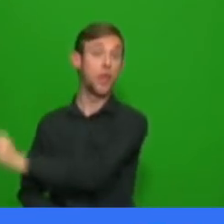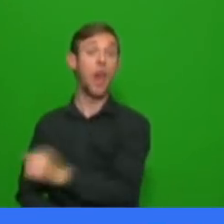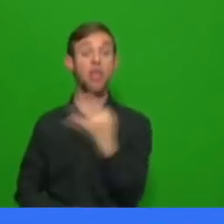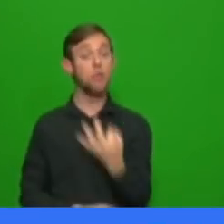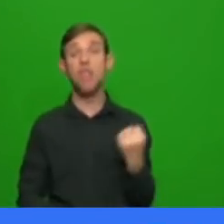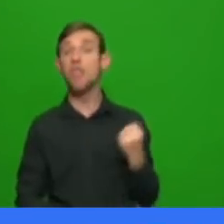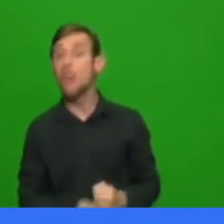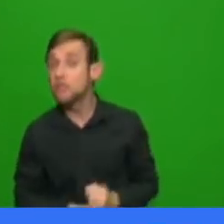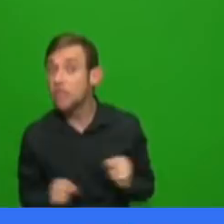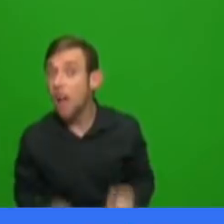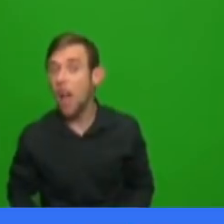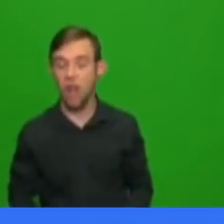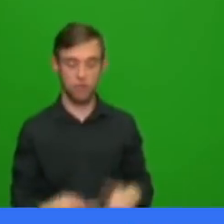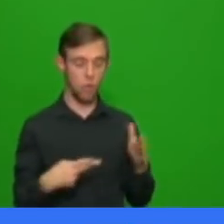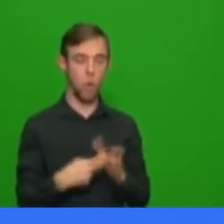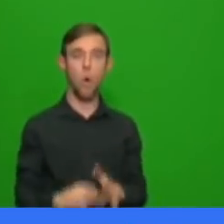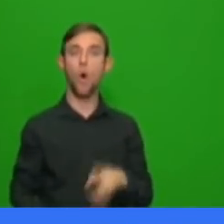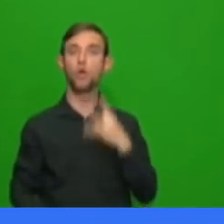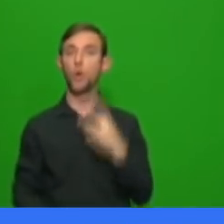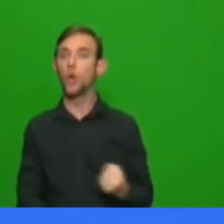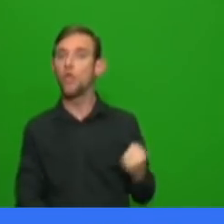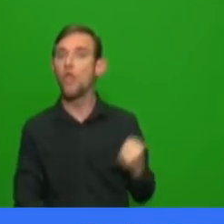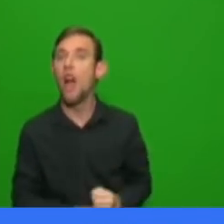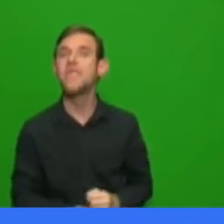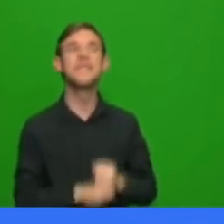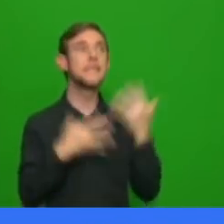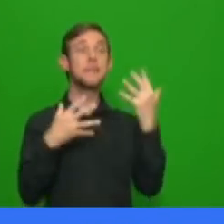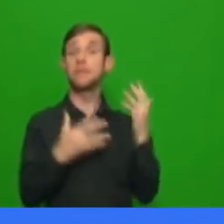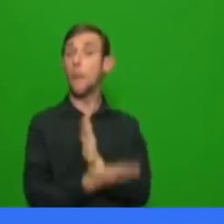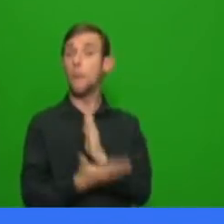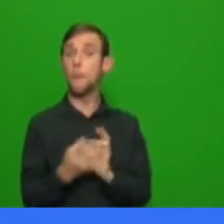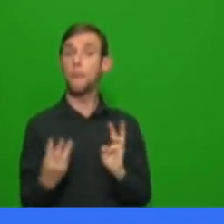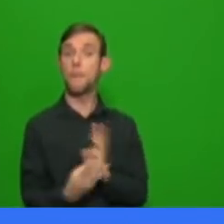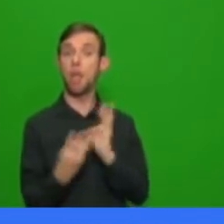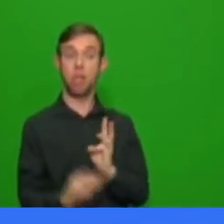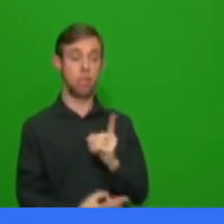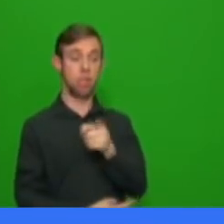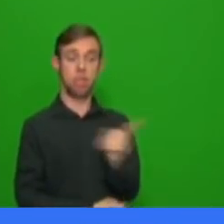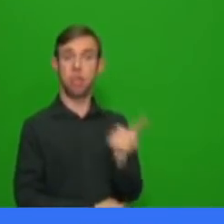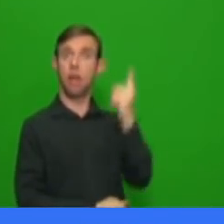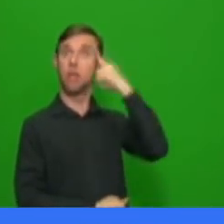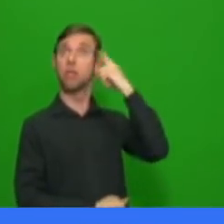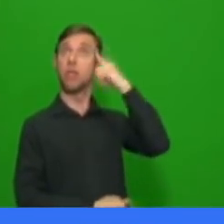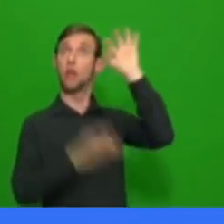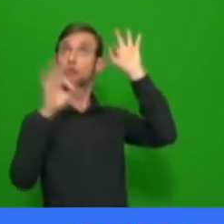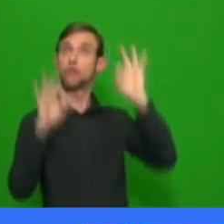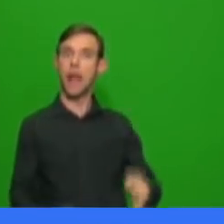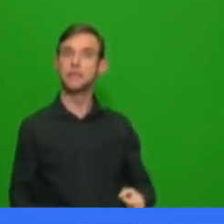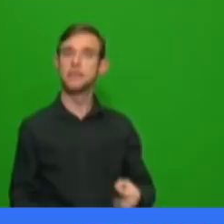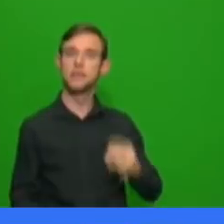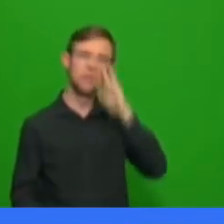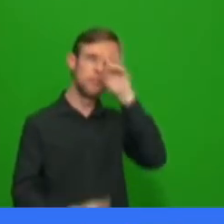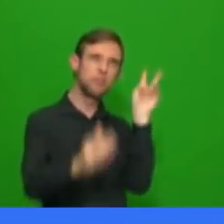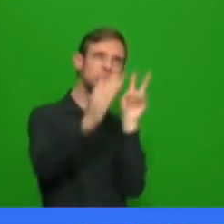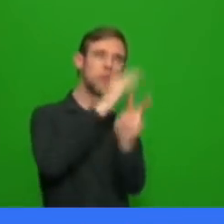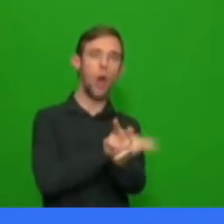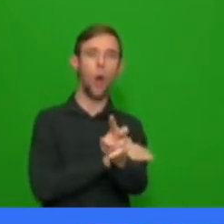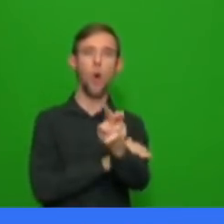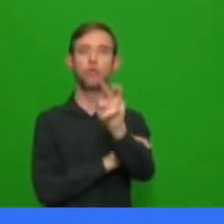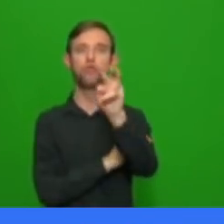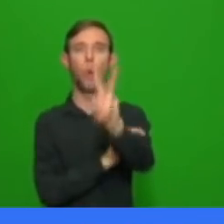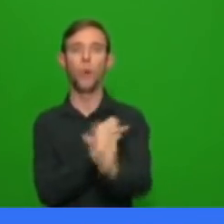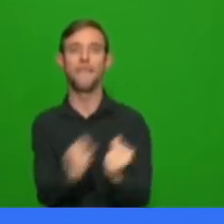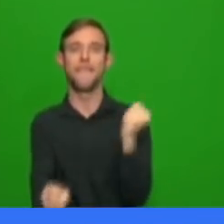Somebody could pick up 2 quarters, and another might pick up 1 year. The bottom line is that we are dealing with forecasts here,